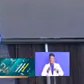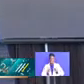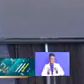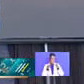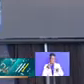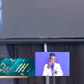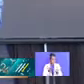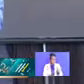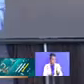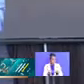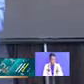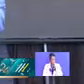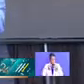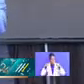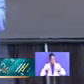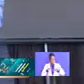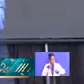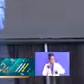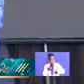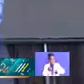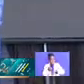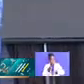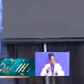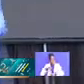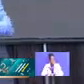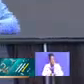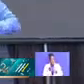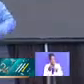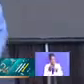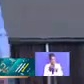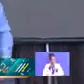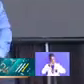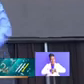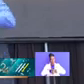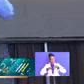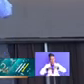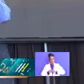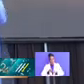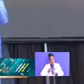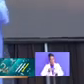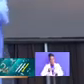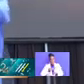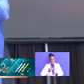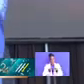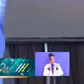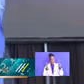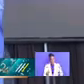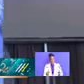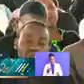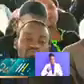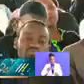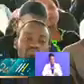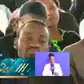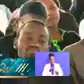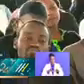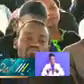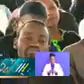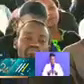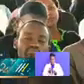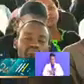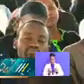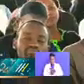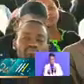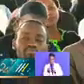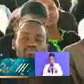to tell you that this is the time we are about to possess our possession this is the time we are about to recover